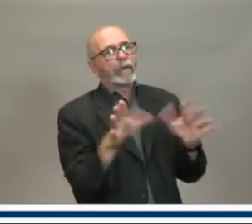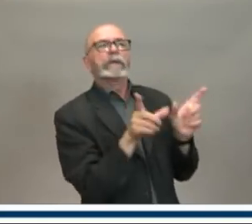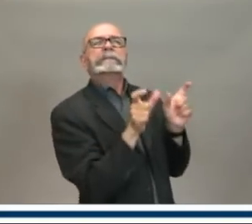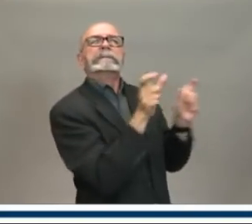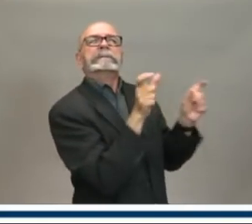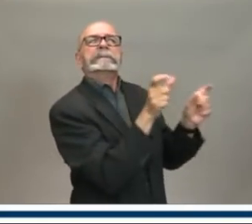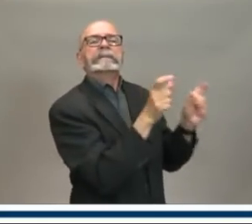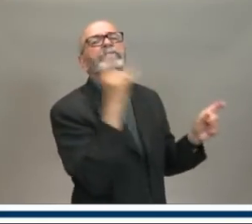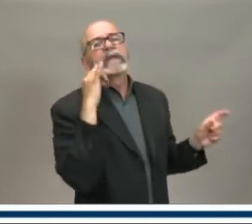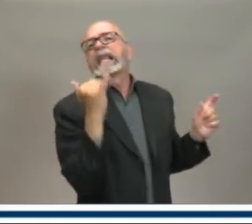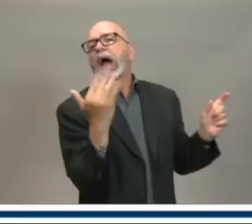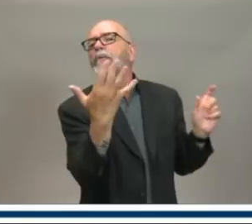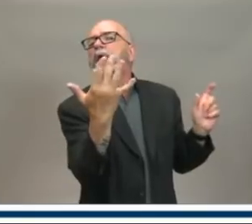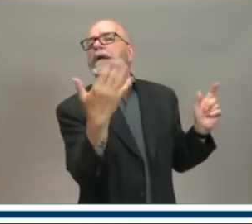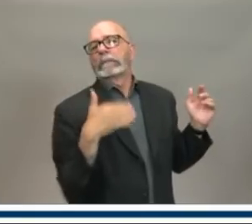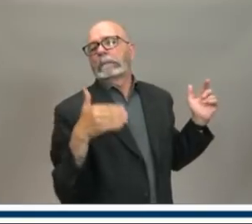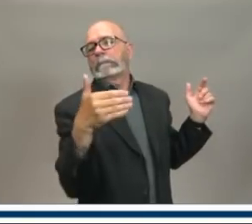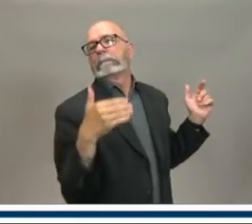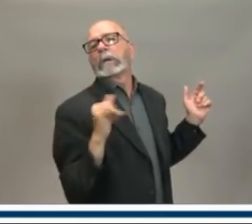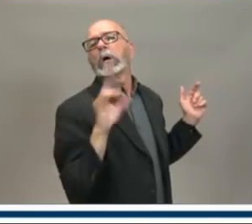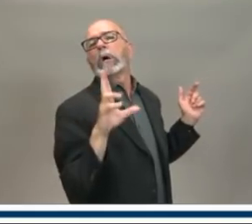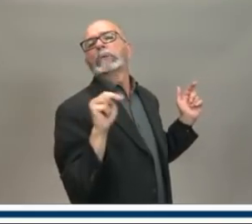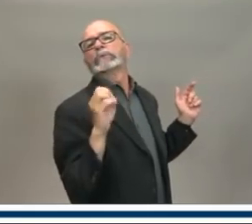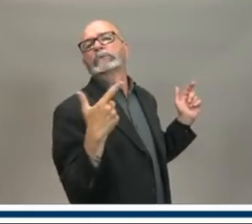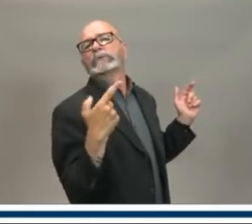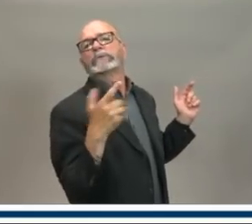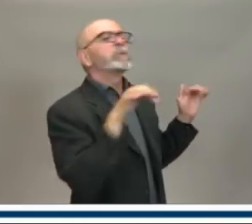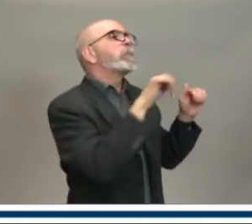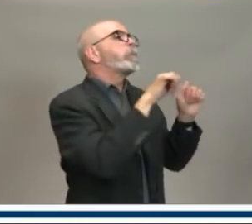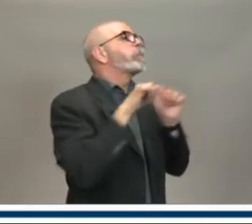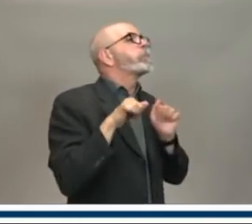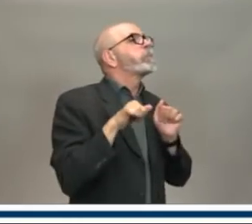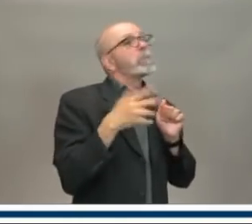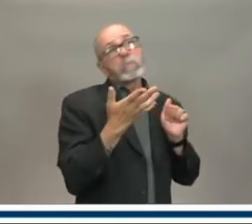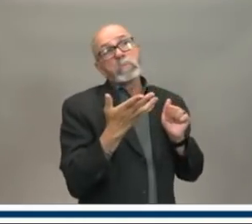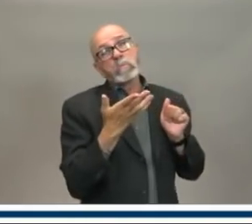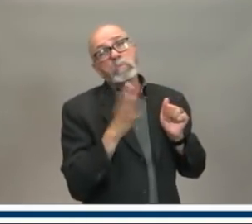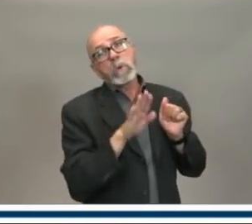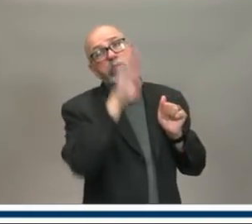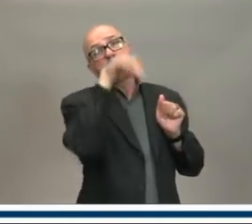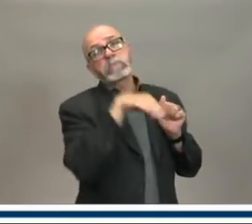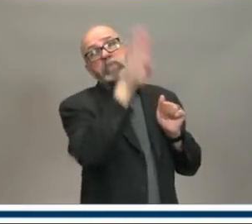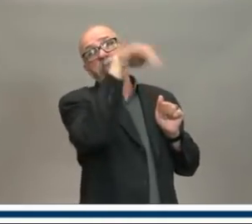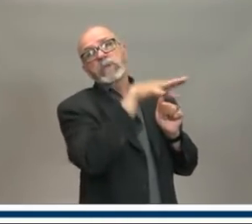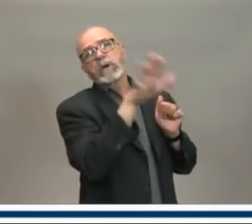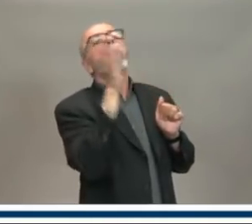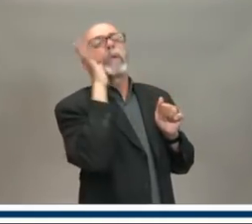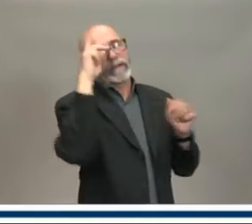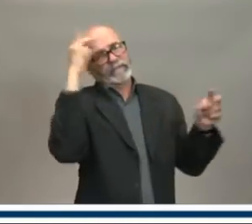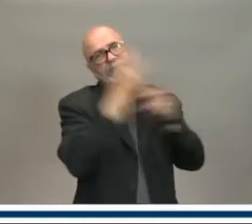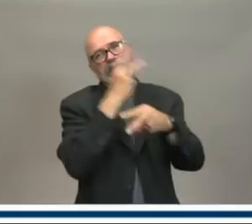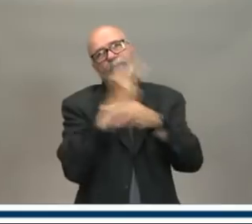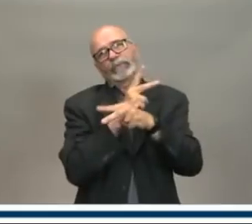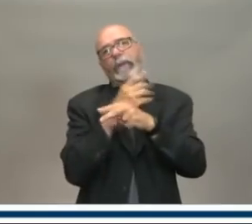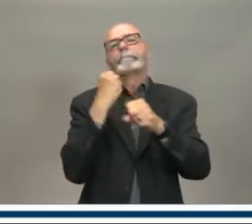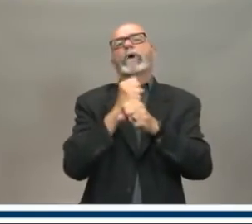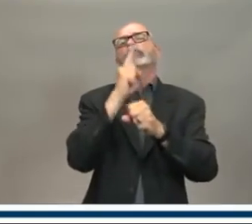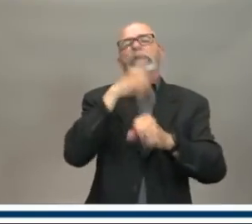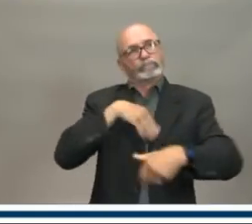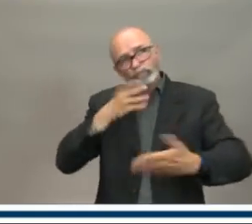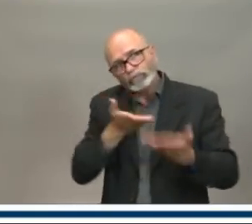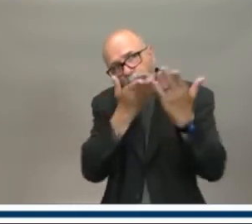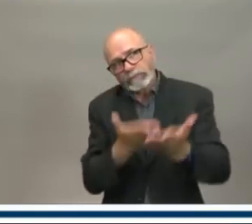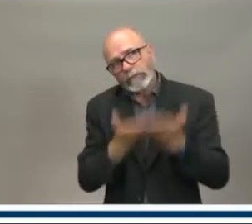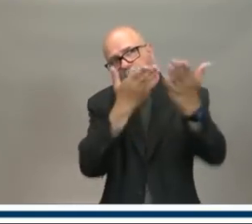21st, we'll be determining what's in that order, and then, of course, we would make recommendations from our province as we continue to work with